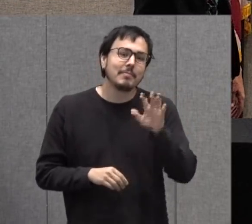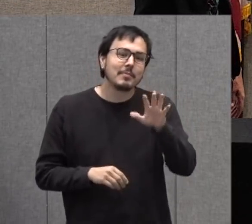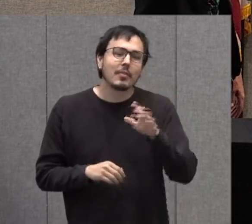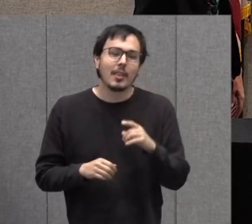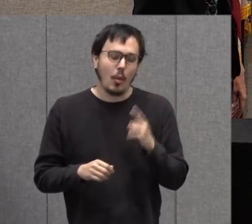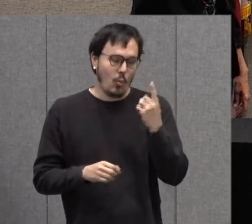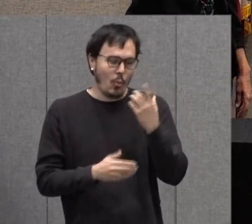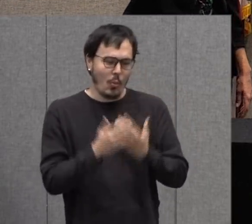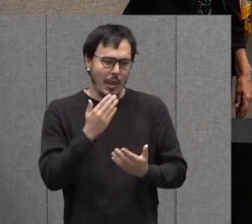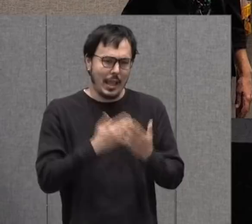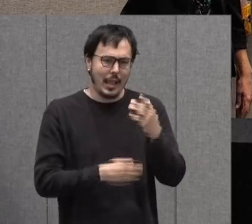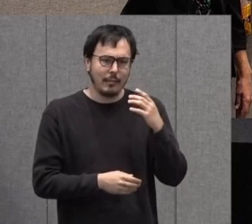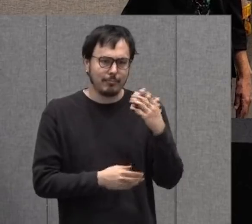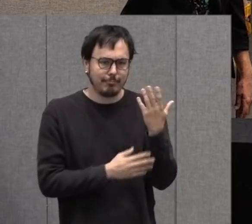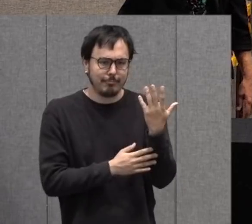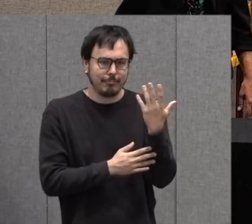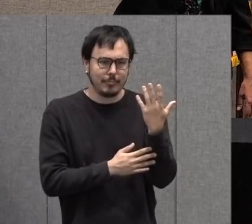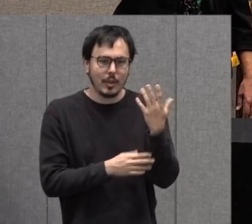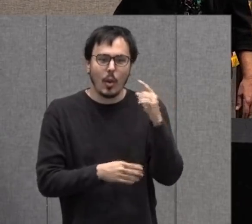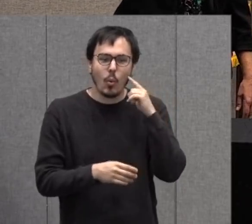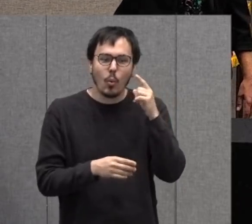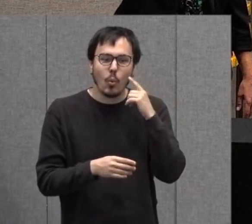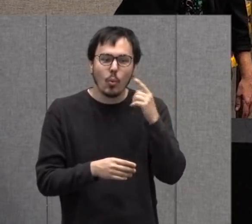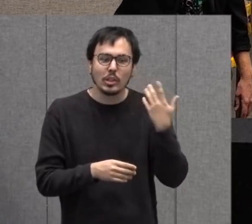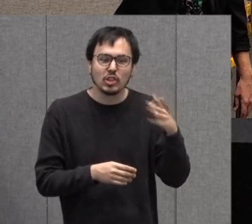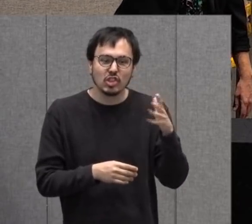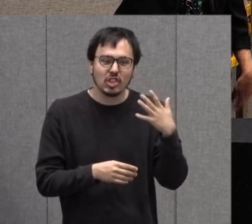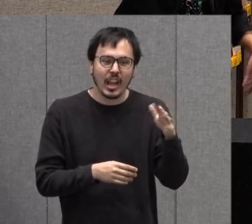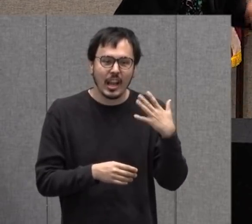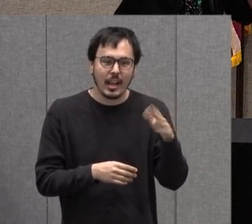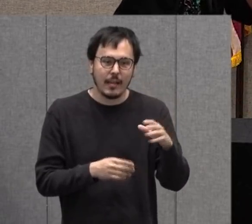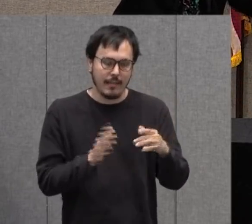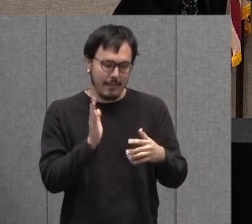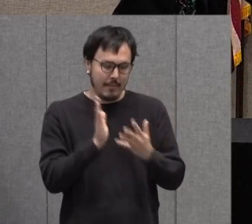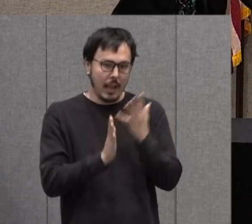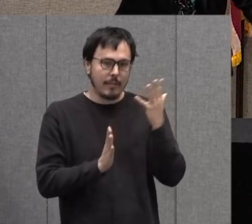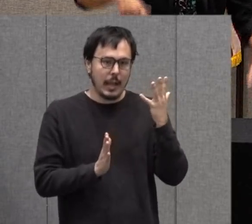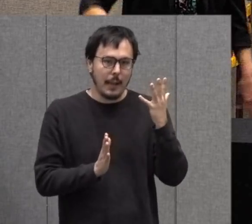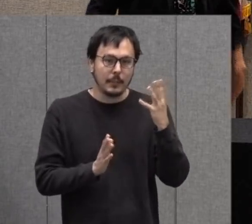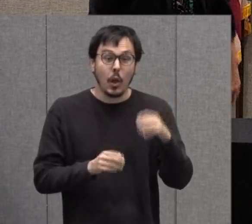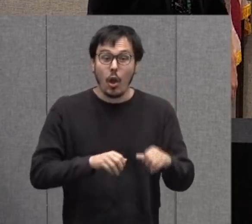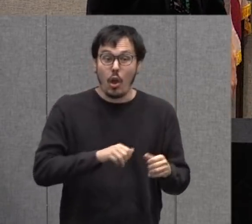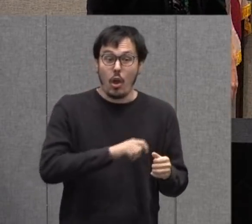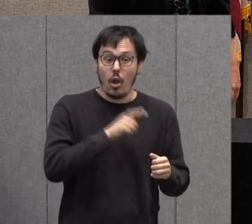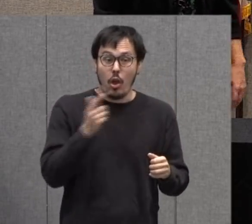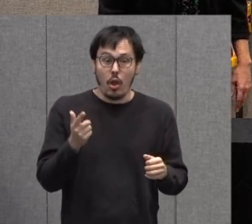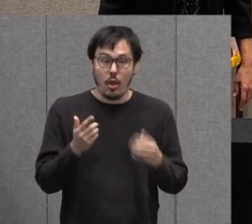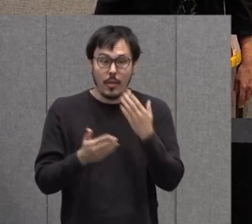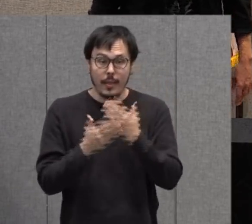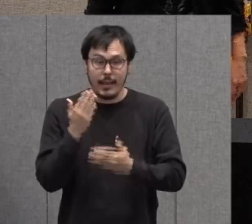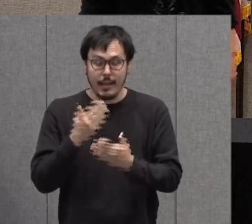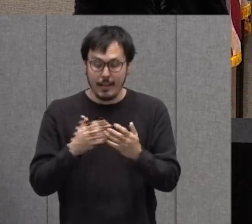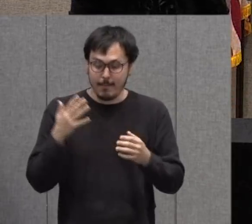And we will shake it 5 times. We'll shake our other hand 5 times. Then it's a little hard because we're going to have to shake our feet